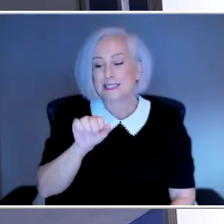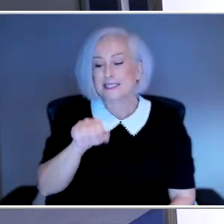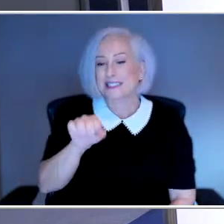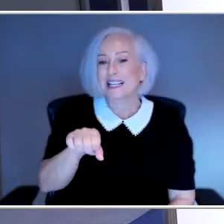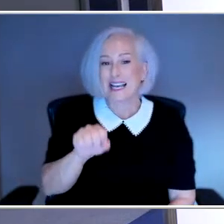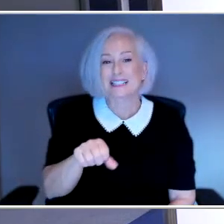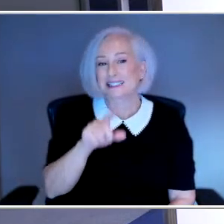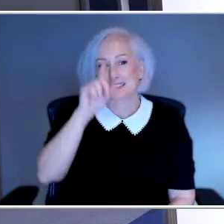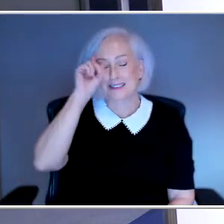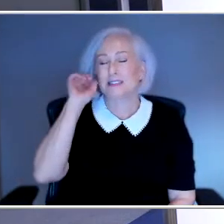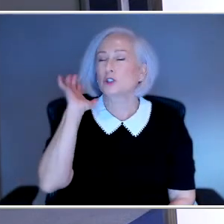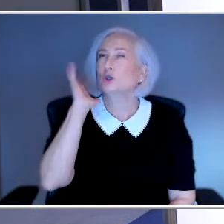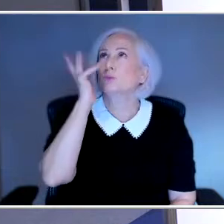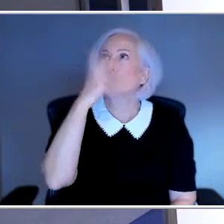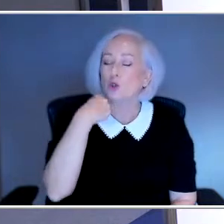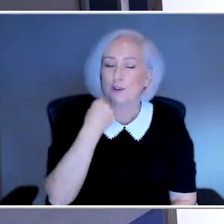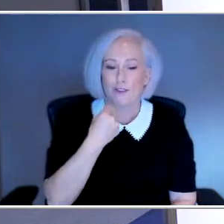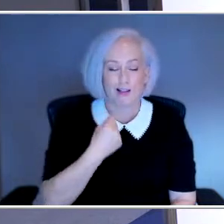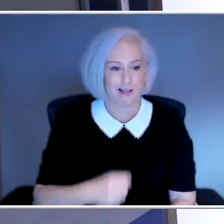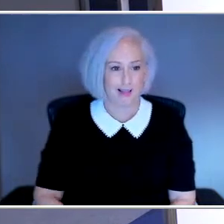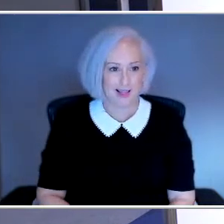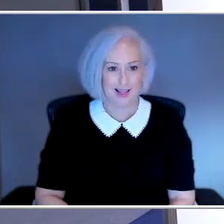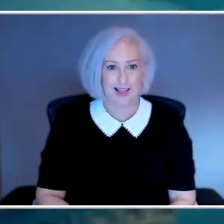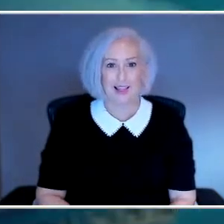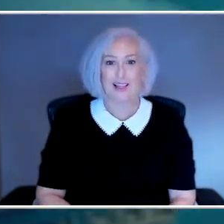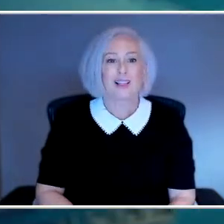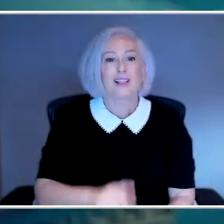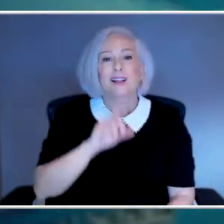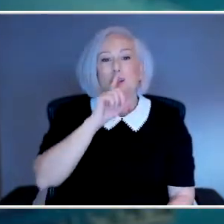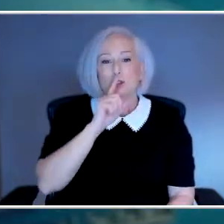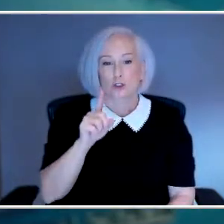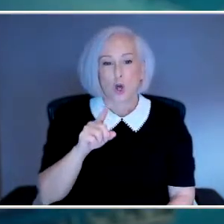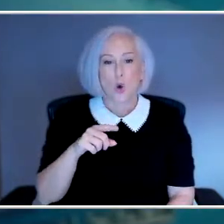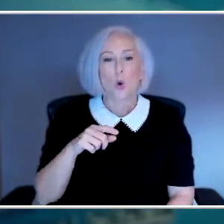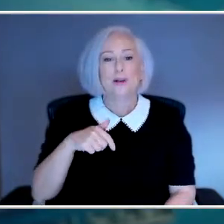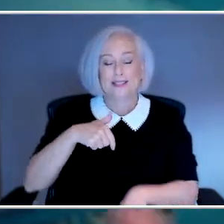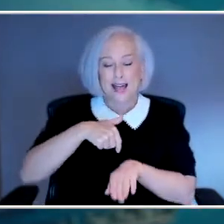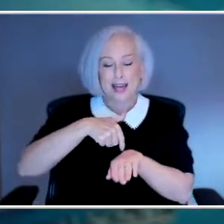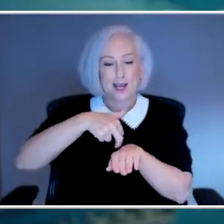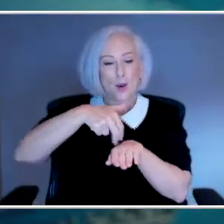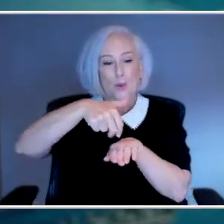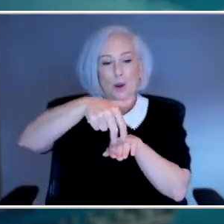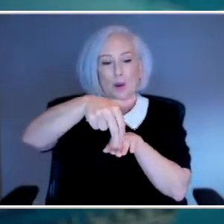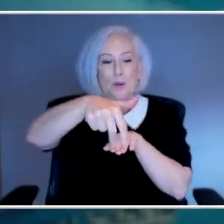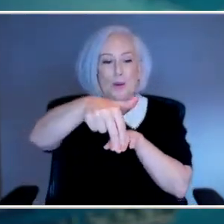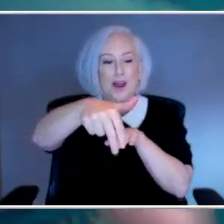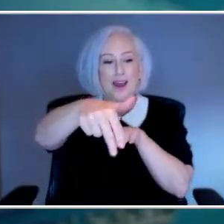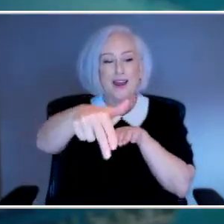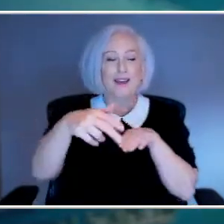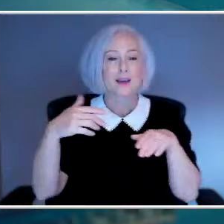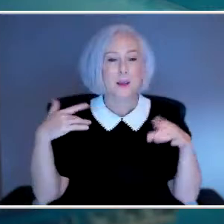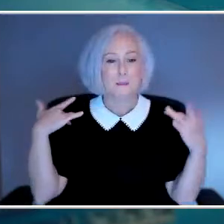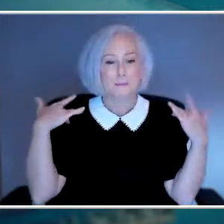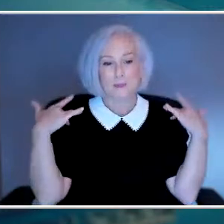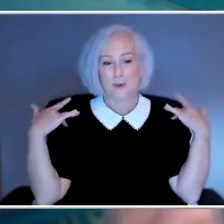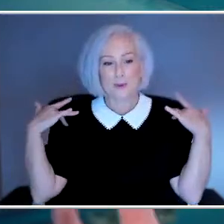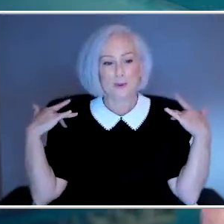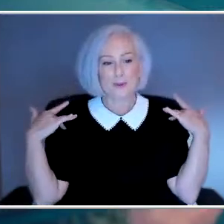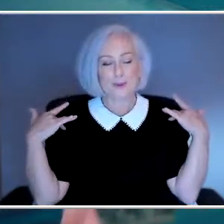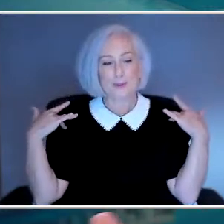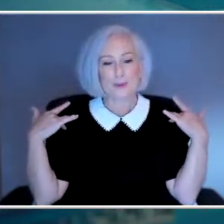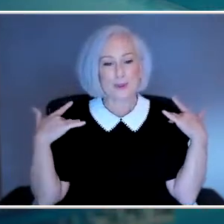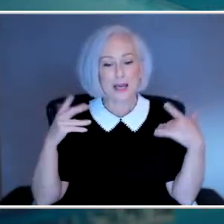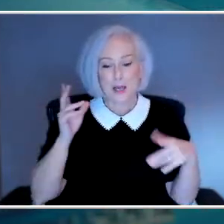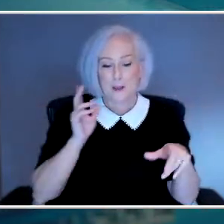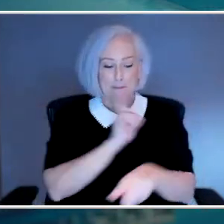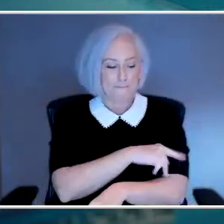beautiful. What it is it's basically a runway show, and the patients come from all over the city, as you said, different types of